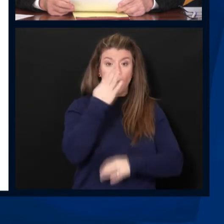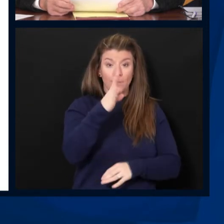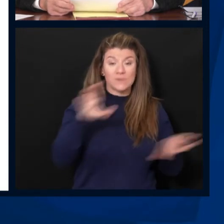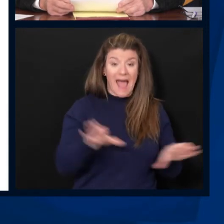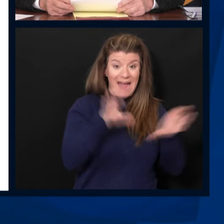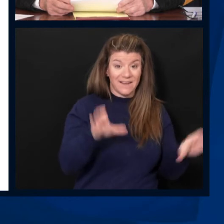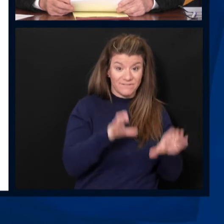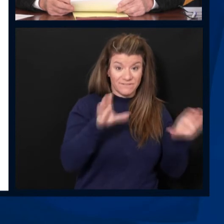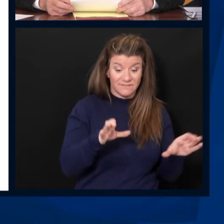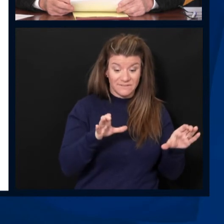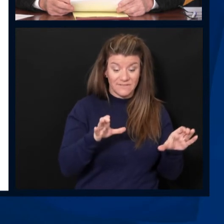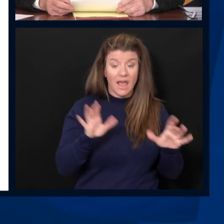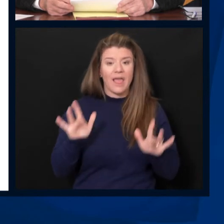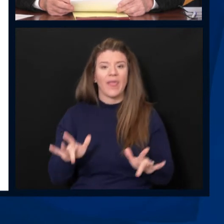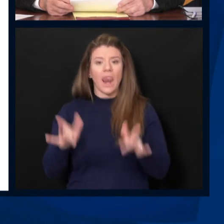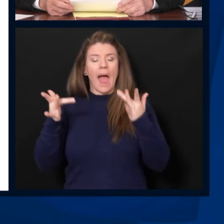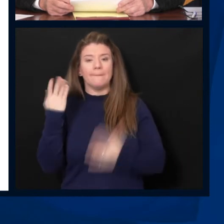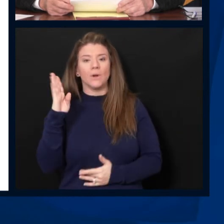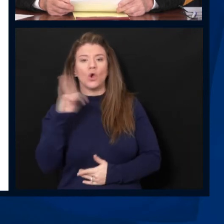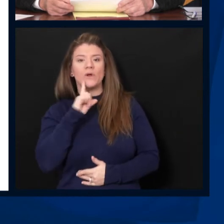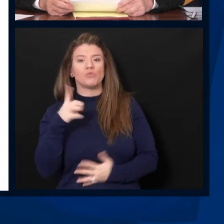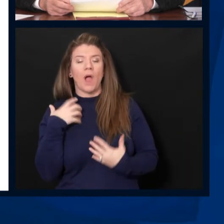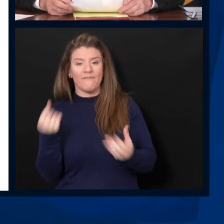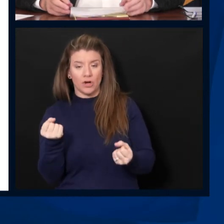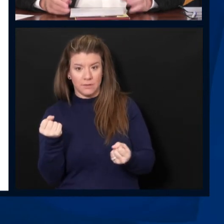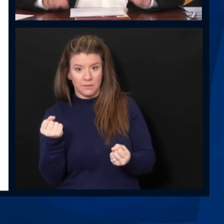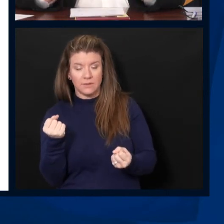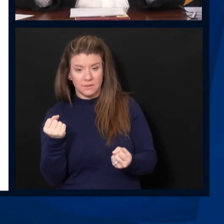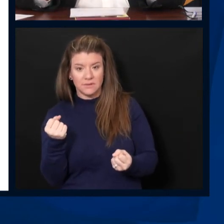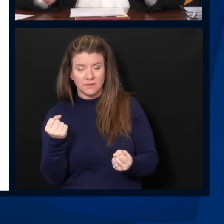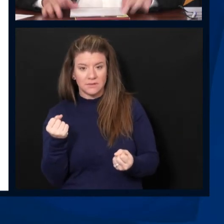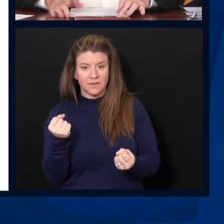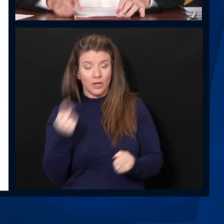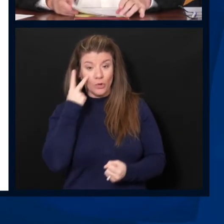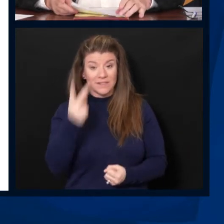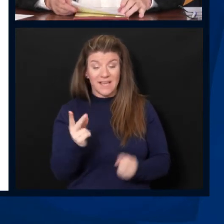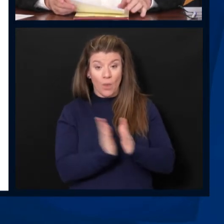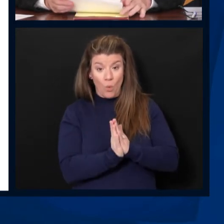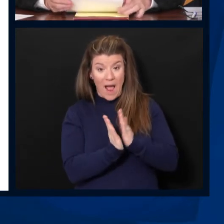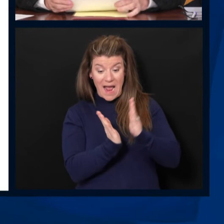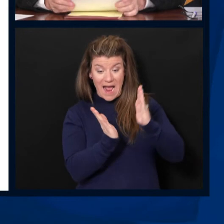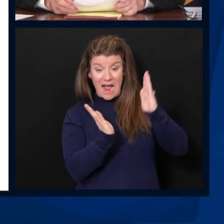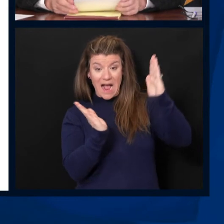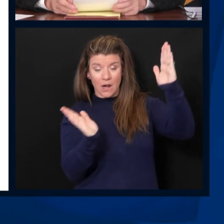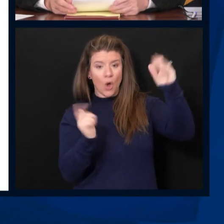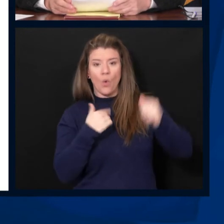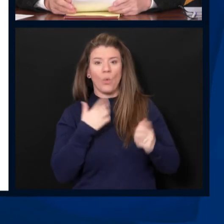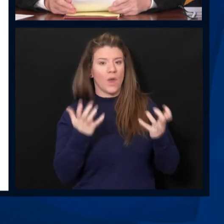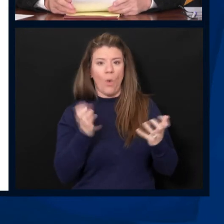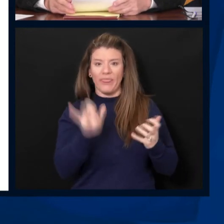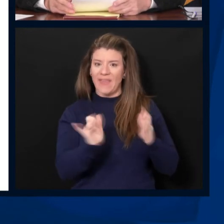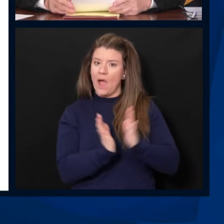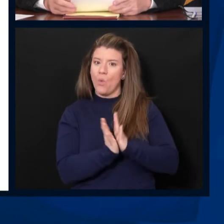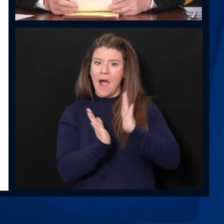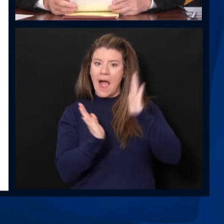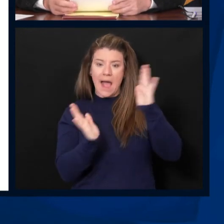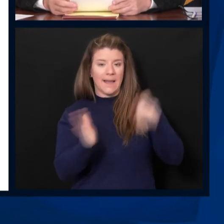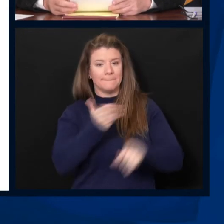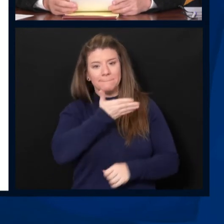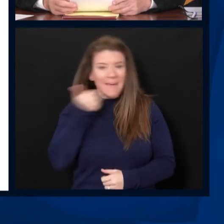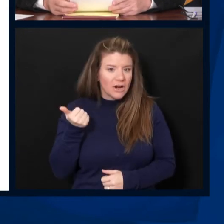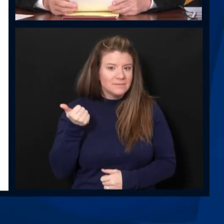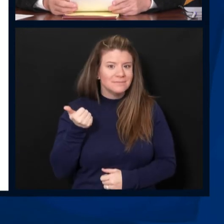cases. The dark line, the light blue line is our recovered cases. The wider they get, the better. It's just absolutely getting